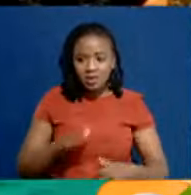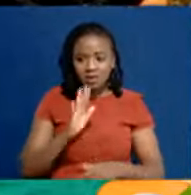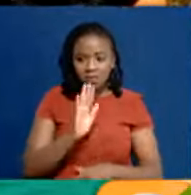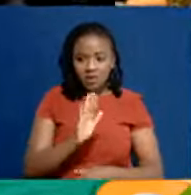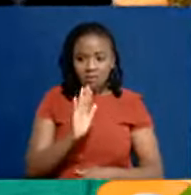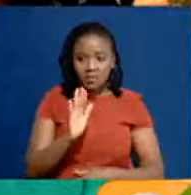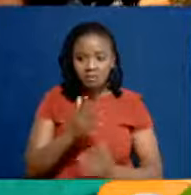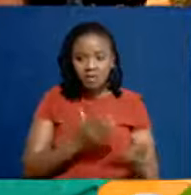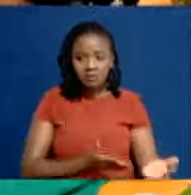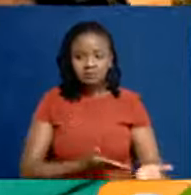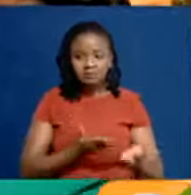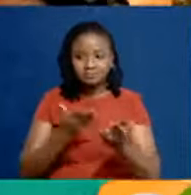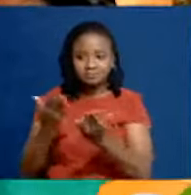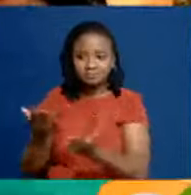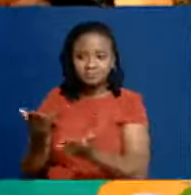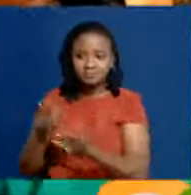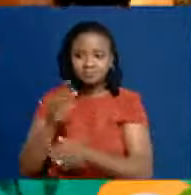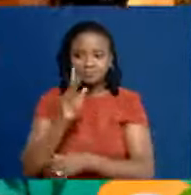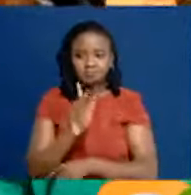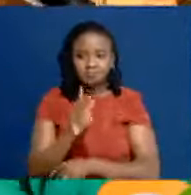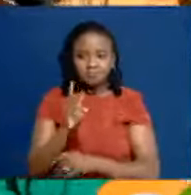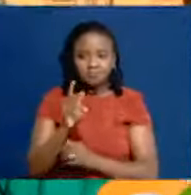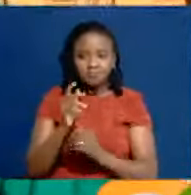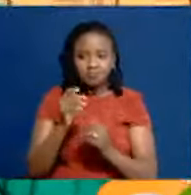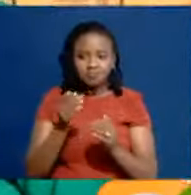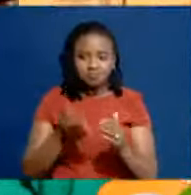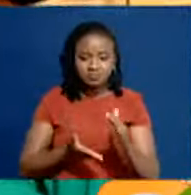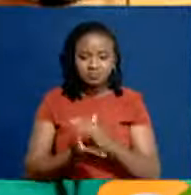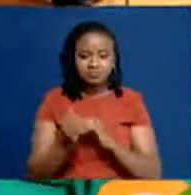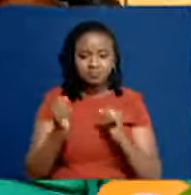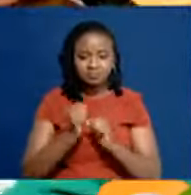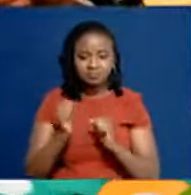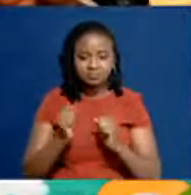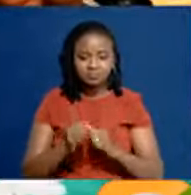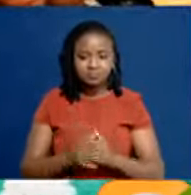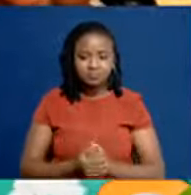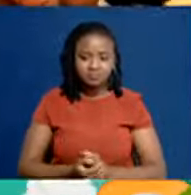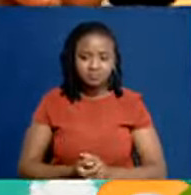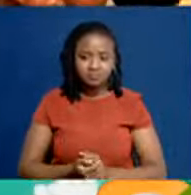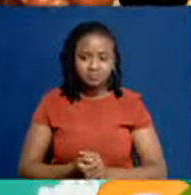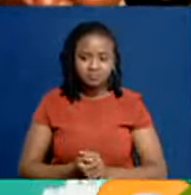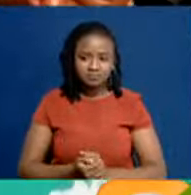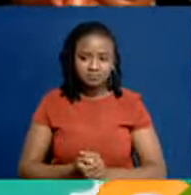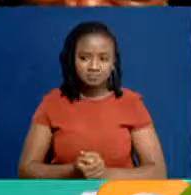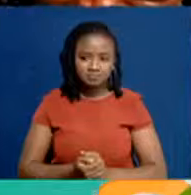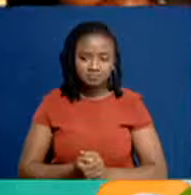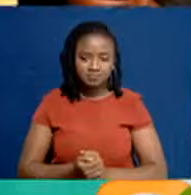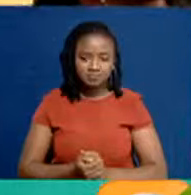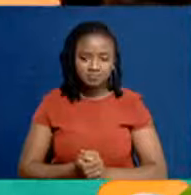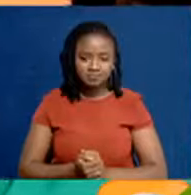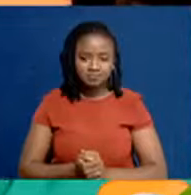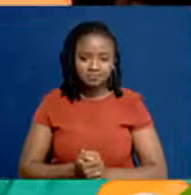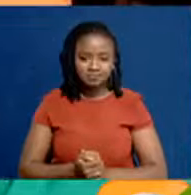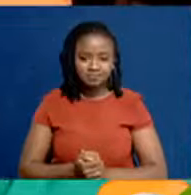deceased was taken to Kivani Funeral Home in Kangundo, Machakos. Marianne Nyambura, Citizen TV.